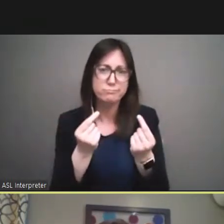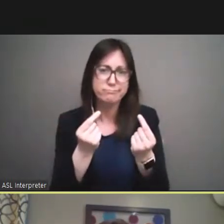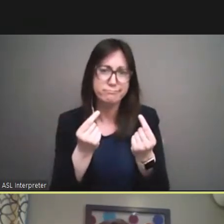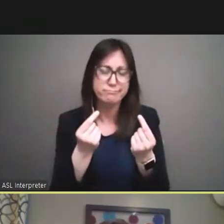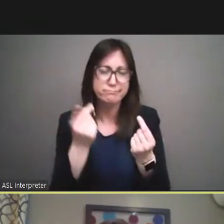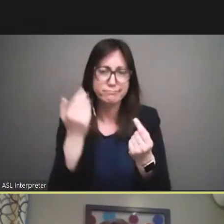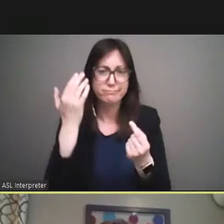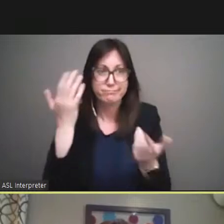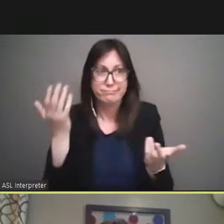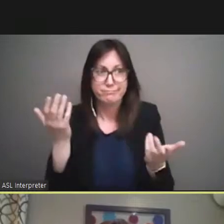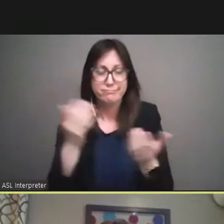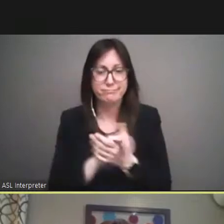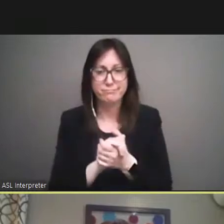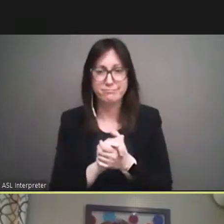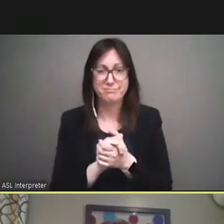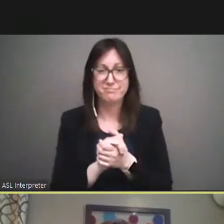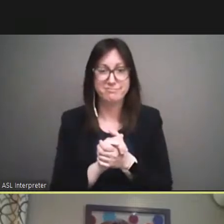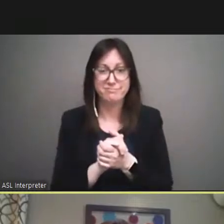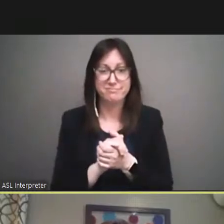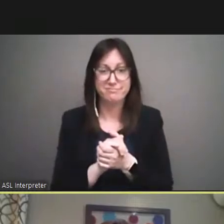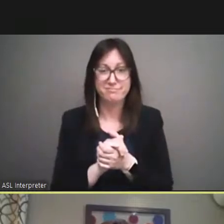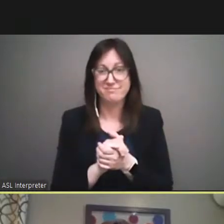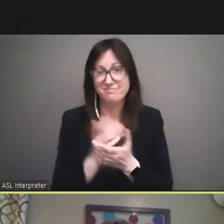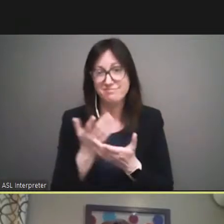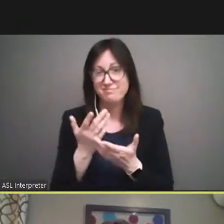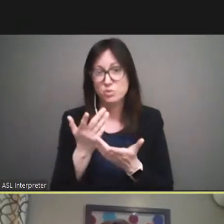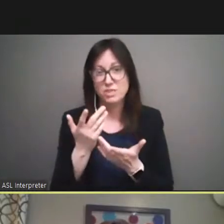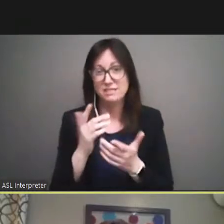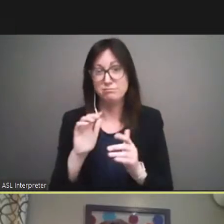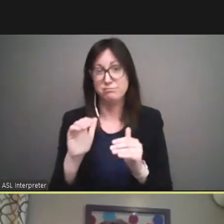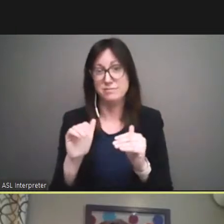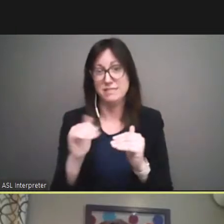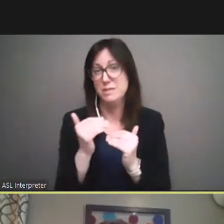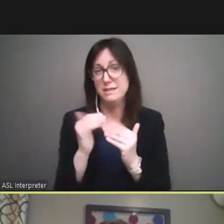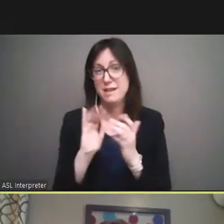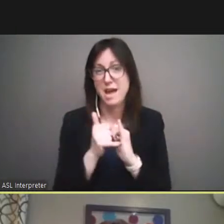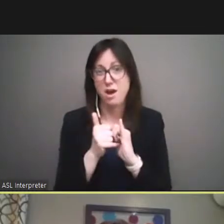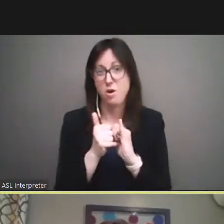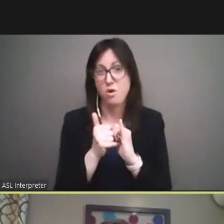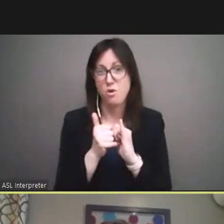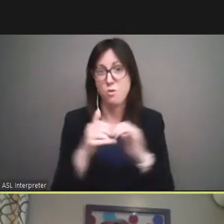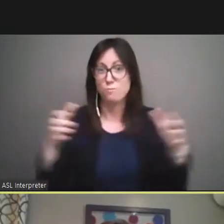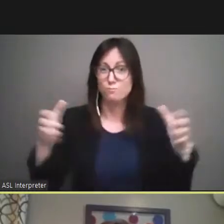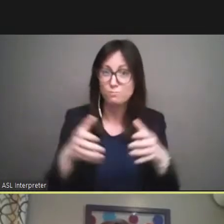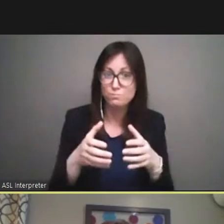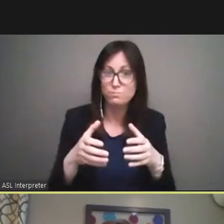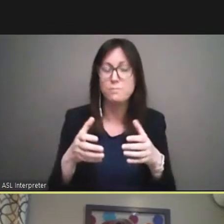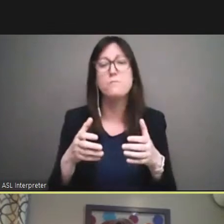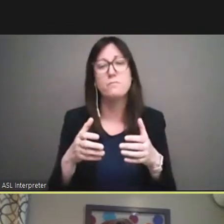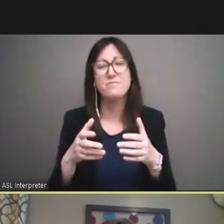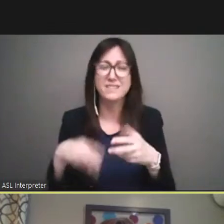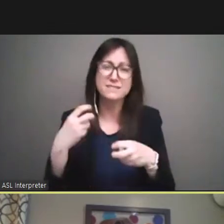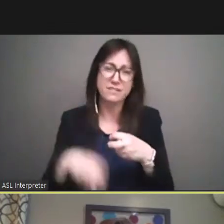there's not as many ways to participate and you're not feeling as heard when you do.